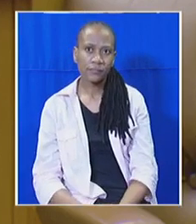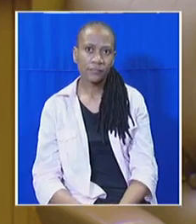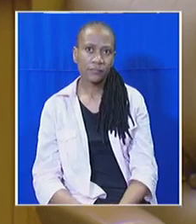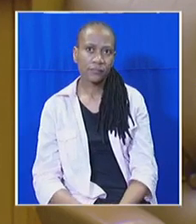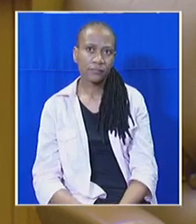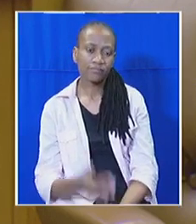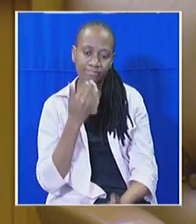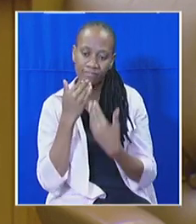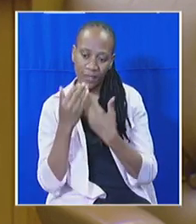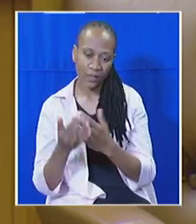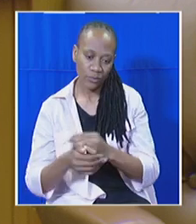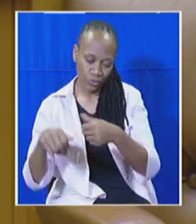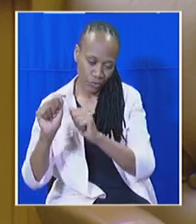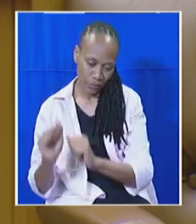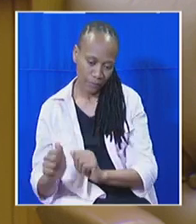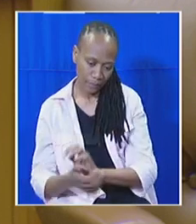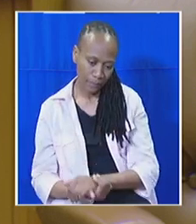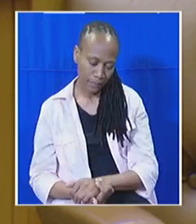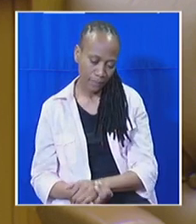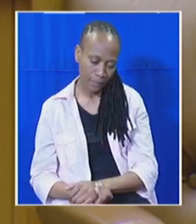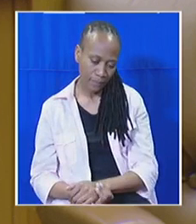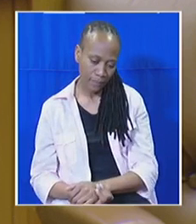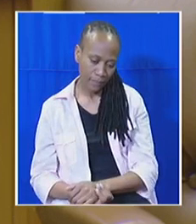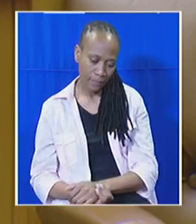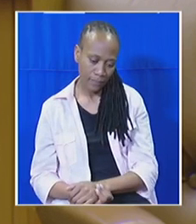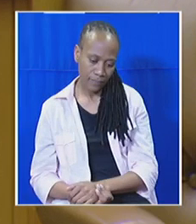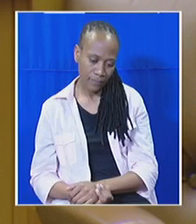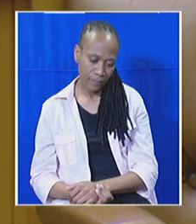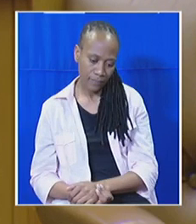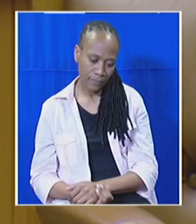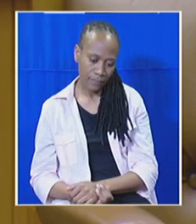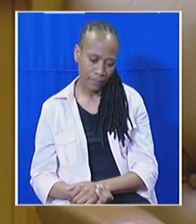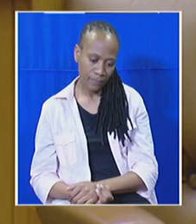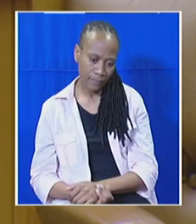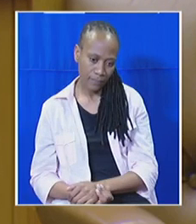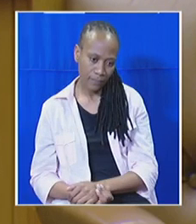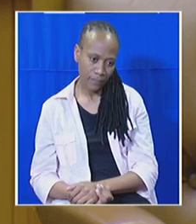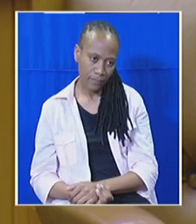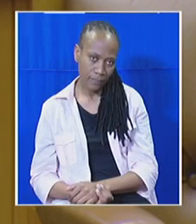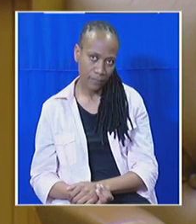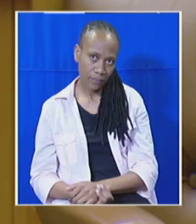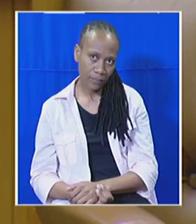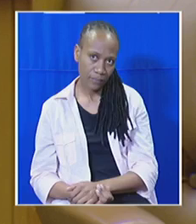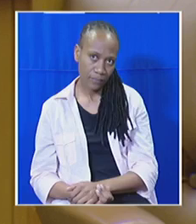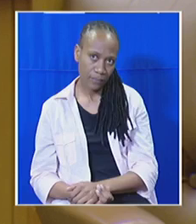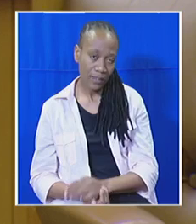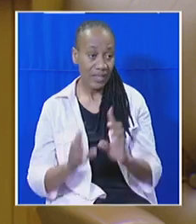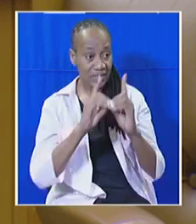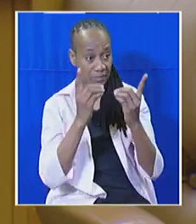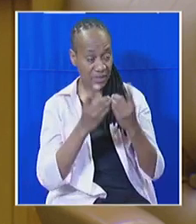very much, Chairperson. What we know that we don't have comrade contractors in human settlements.